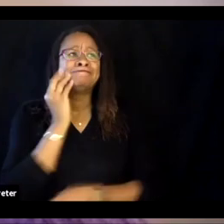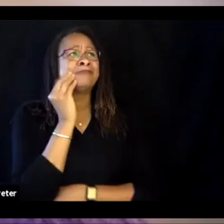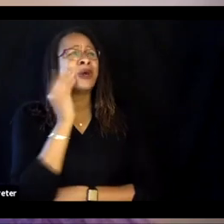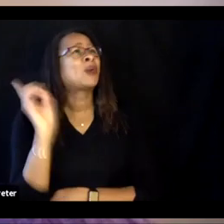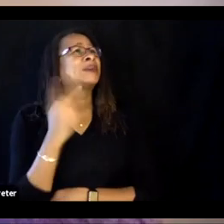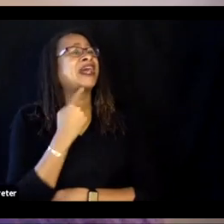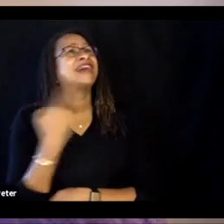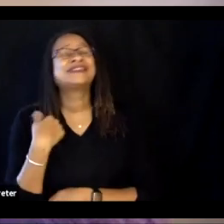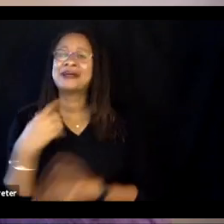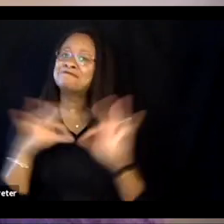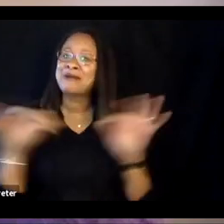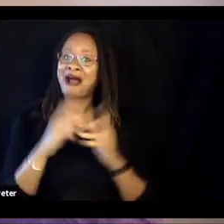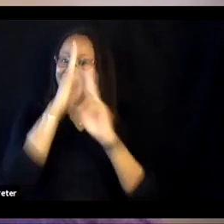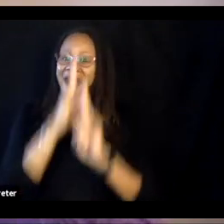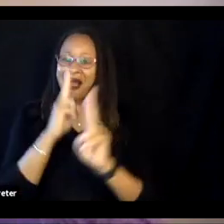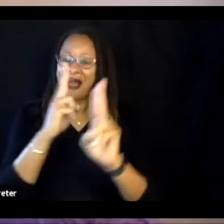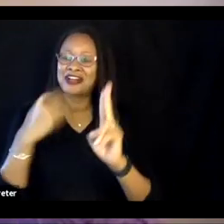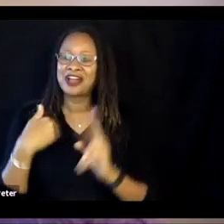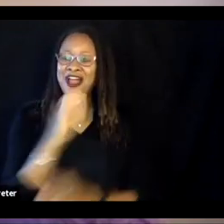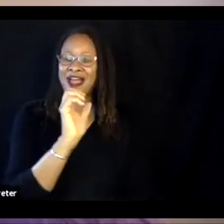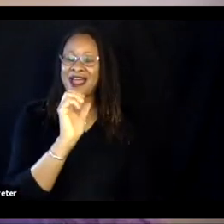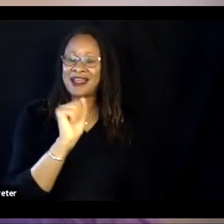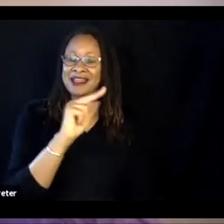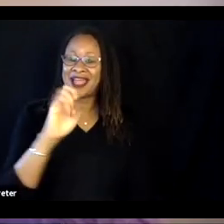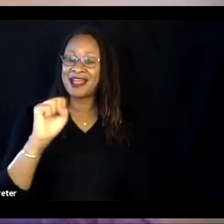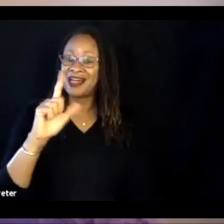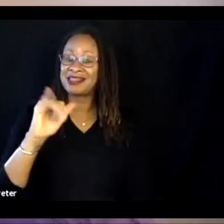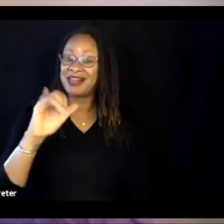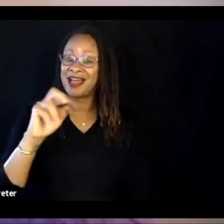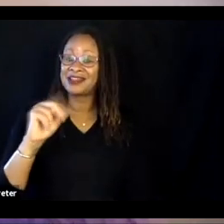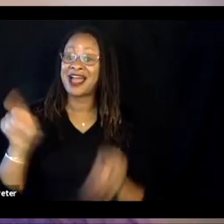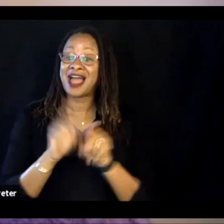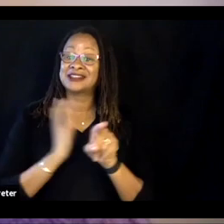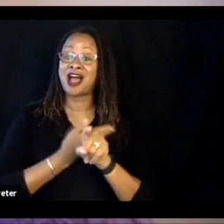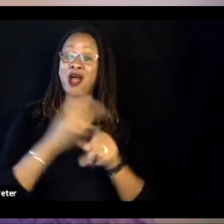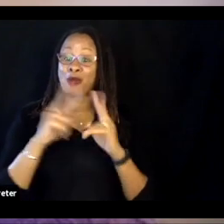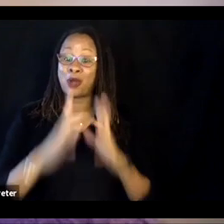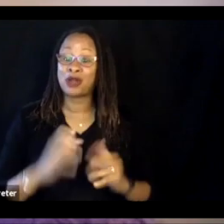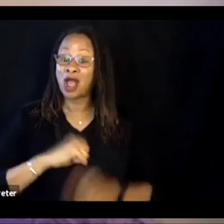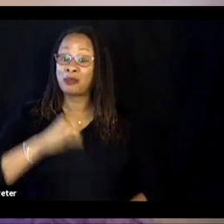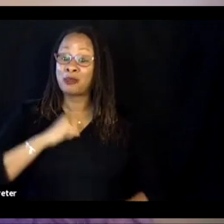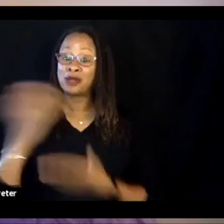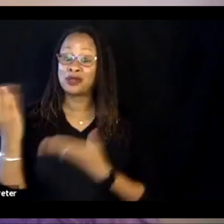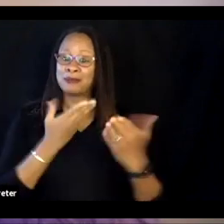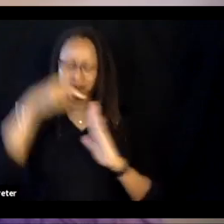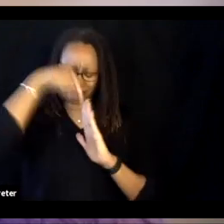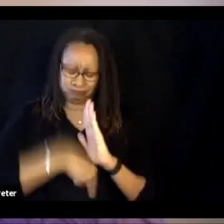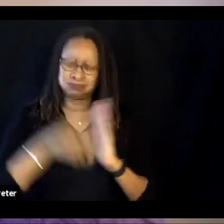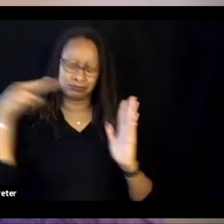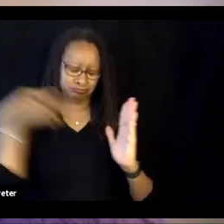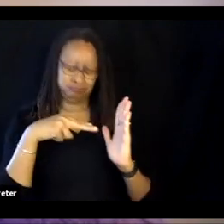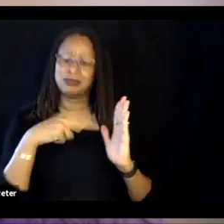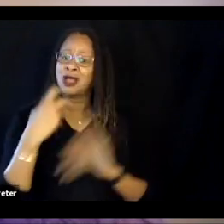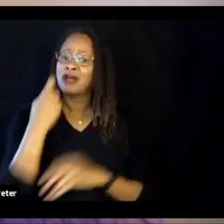Anyway, we are so honored to have Ken Lyon as our partner and proud to bring you an in-depth look at the